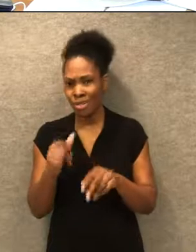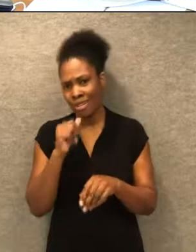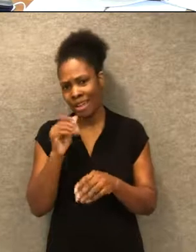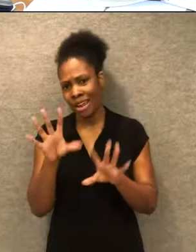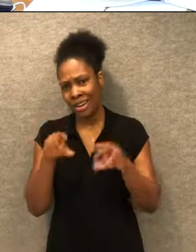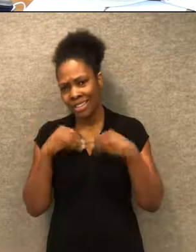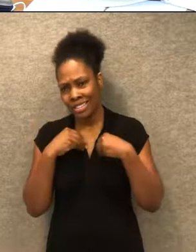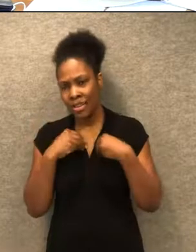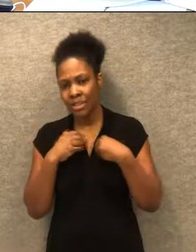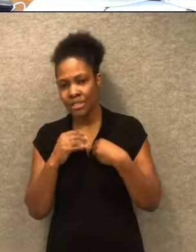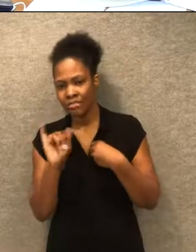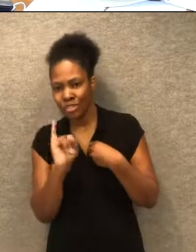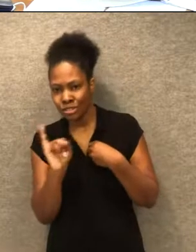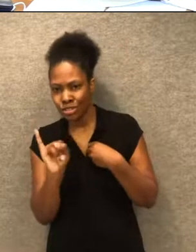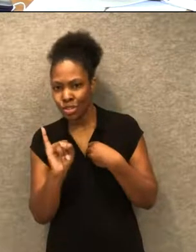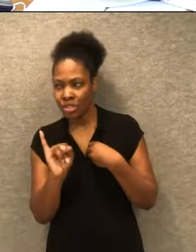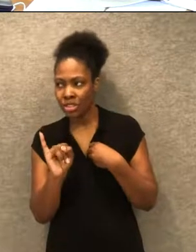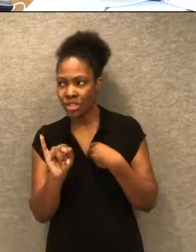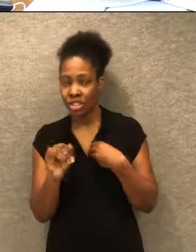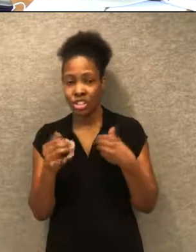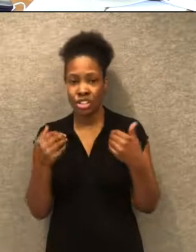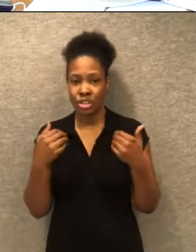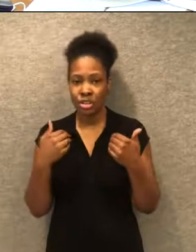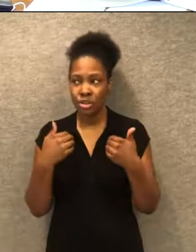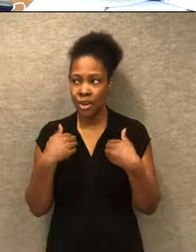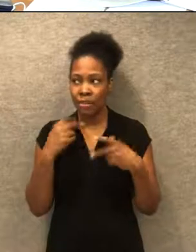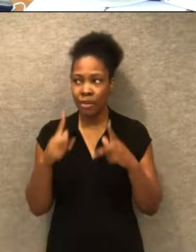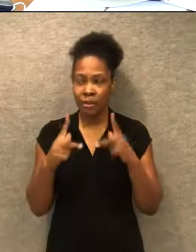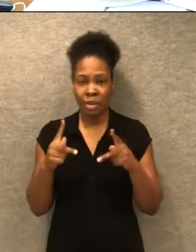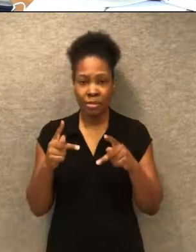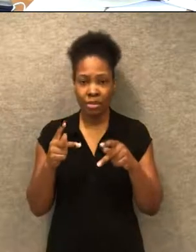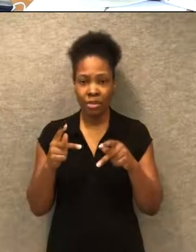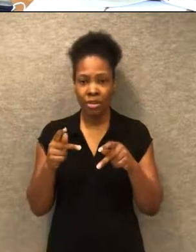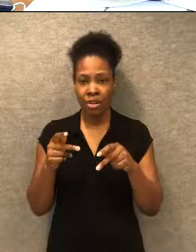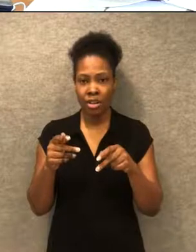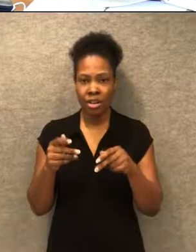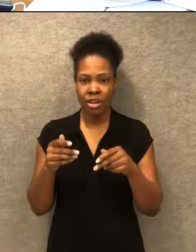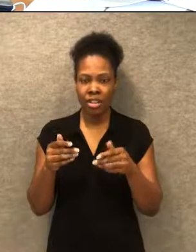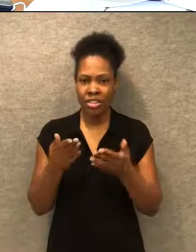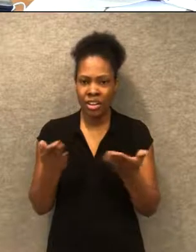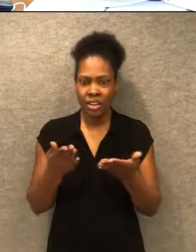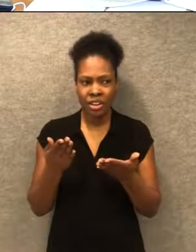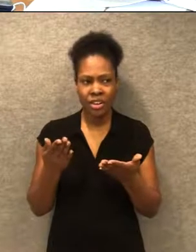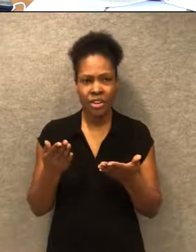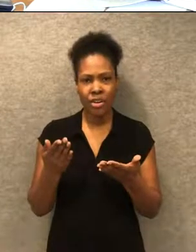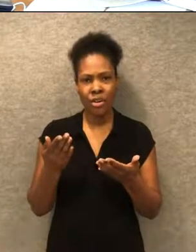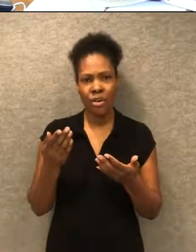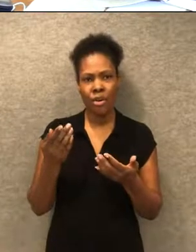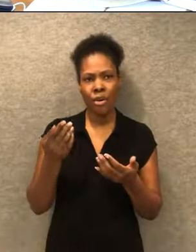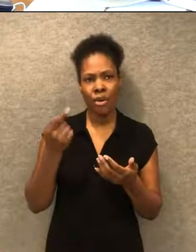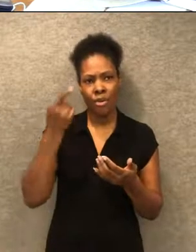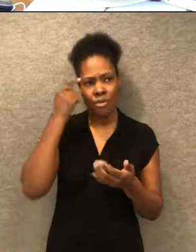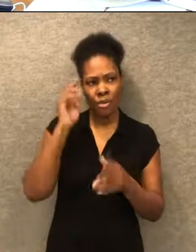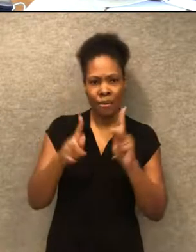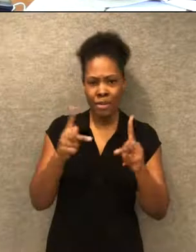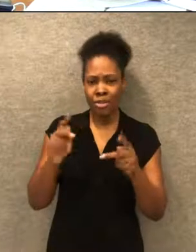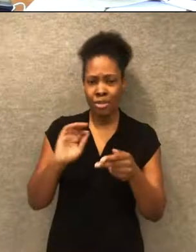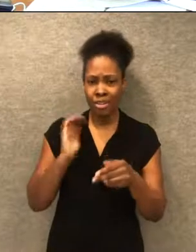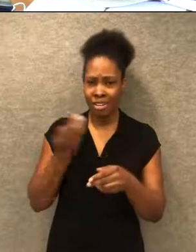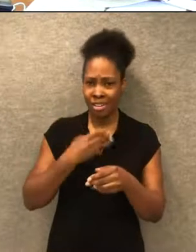sessions available to individuals in our town, or maybe even virtual sessions?